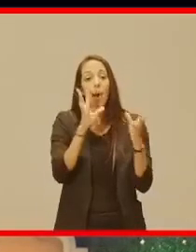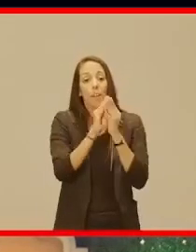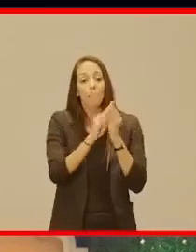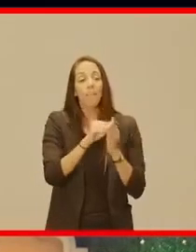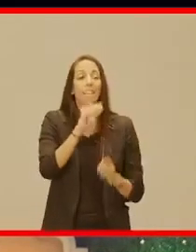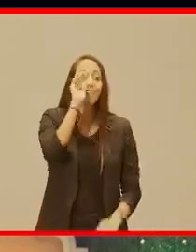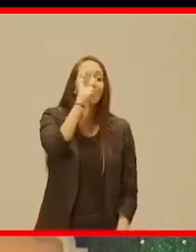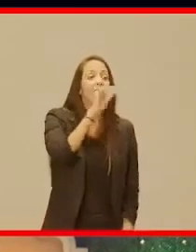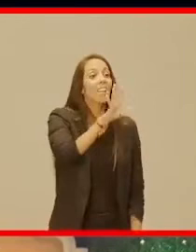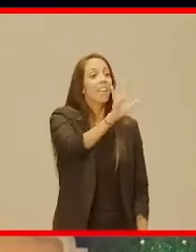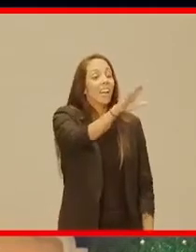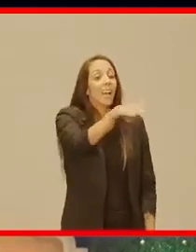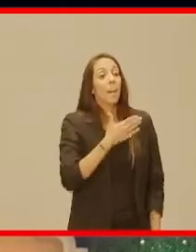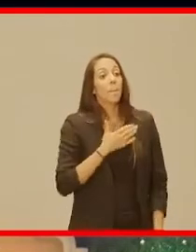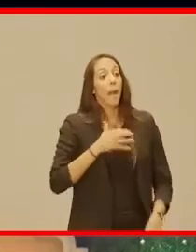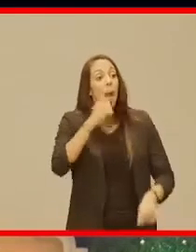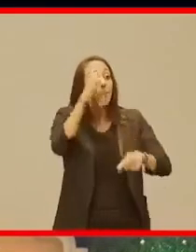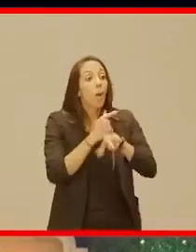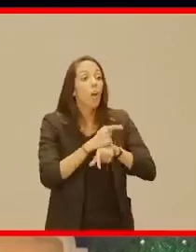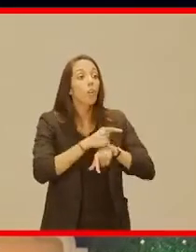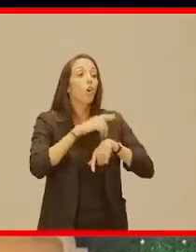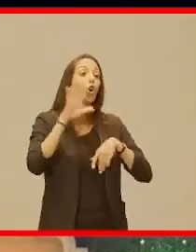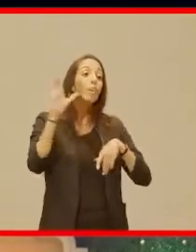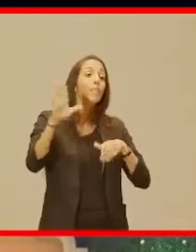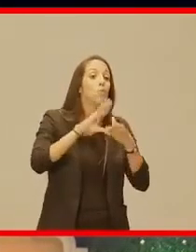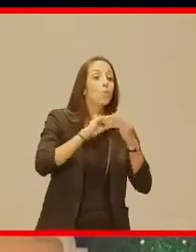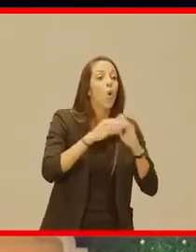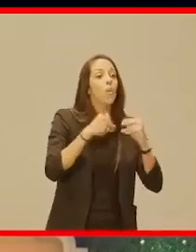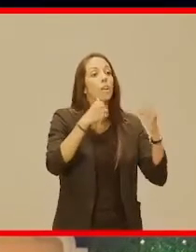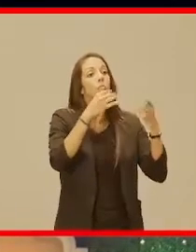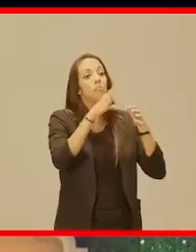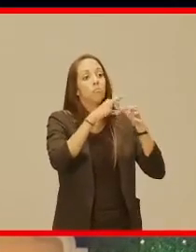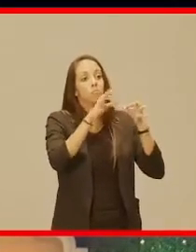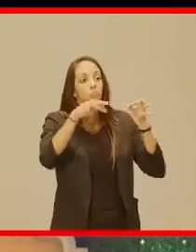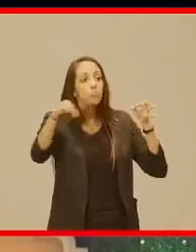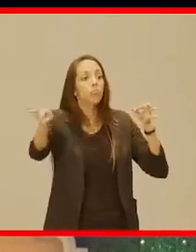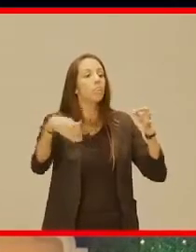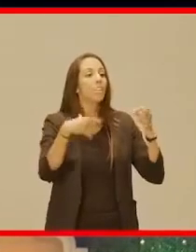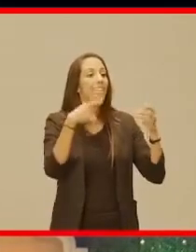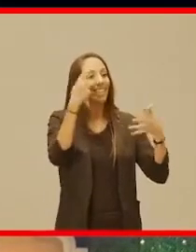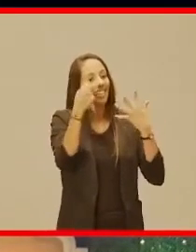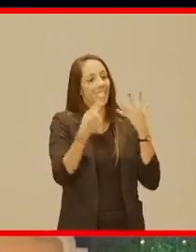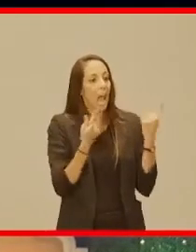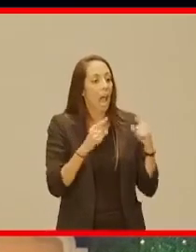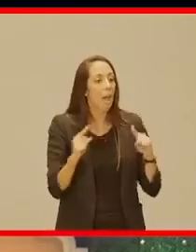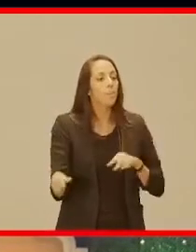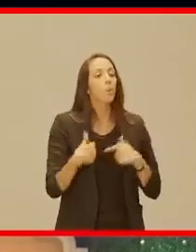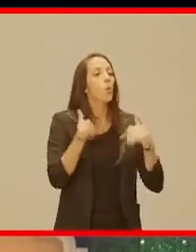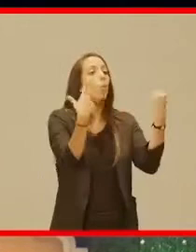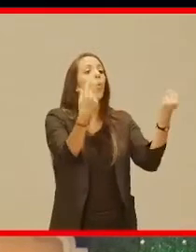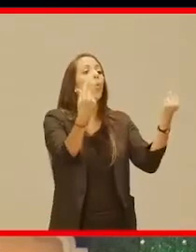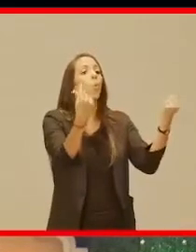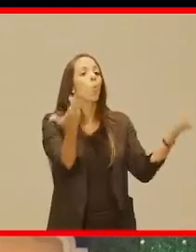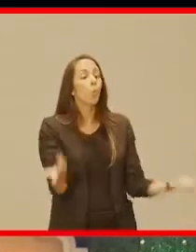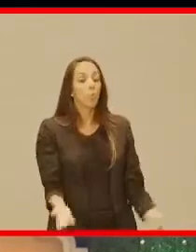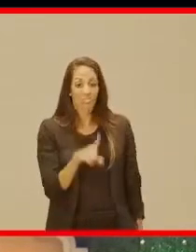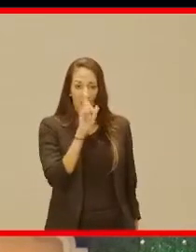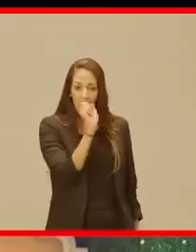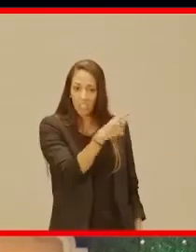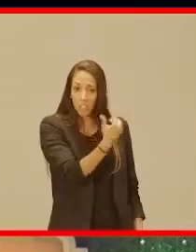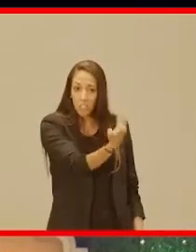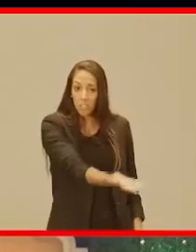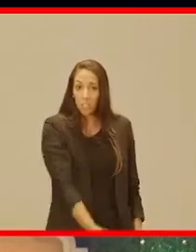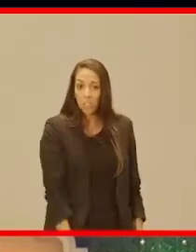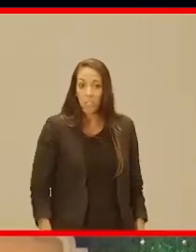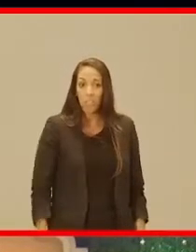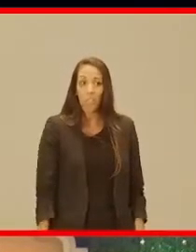happening in my life. This really worries me, and so what should I do? And you can ask that question as well. Who